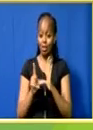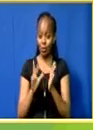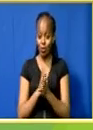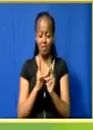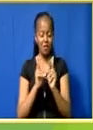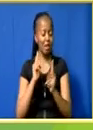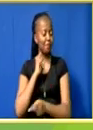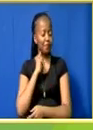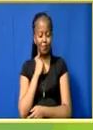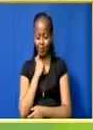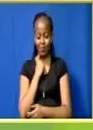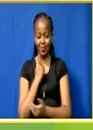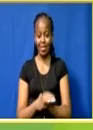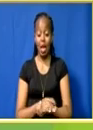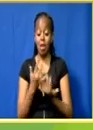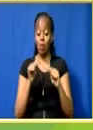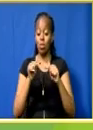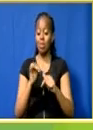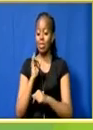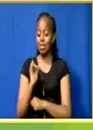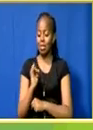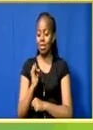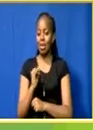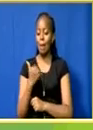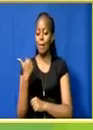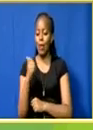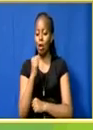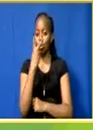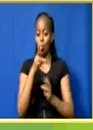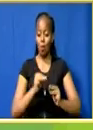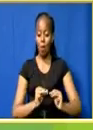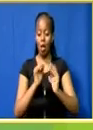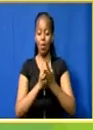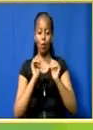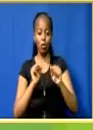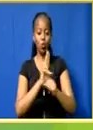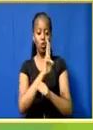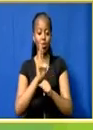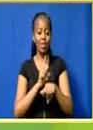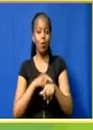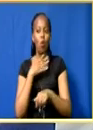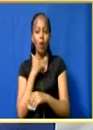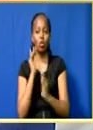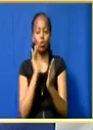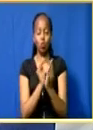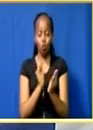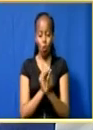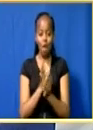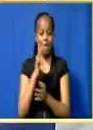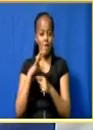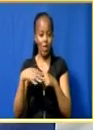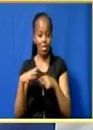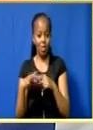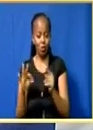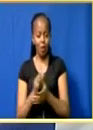was very nice, yes. Yes. Mm-hmm. So these are still the same two methods mm-hmm. that we can use when we want to preserve also vegetables.